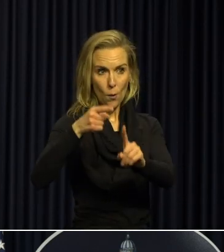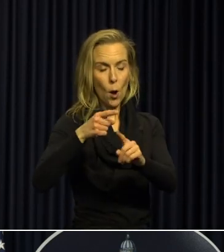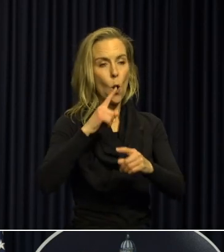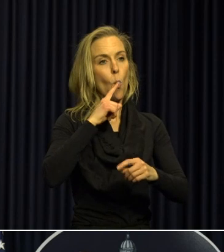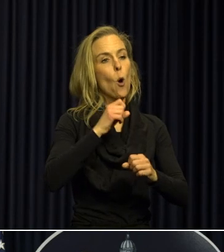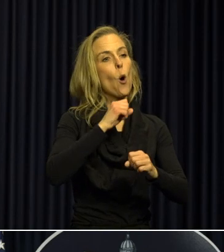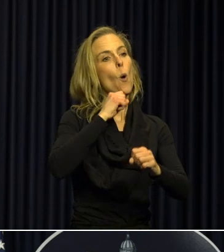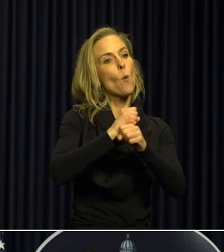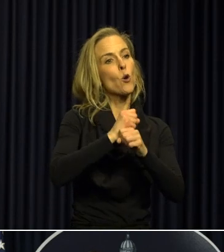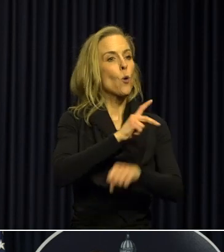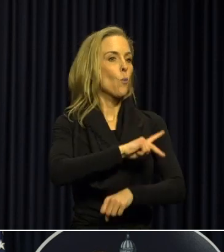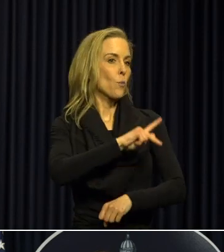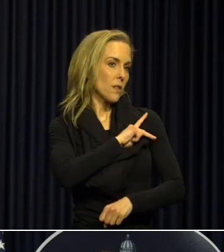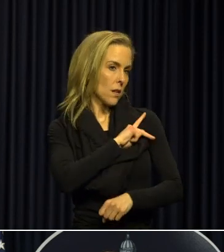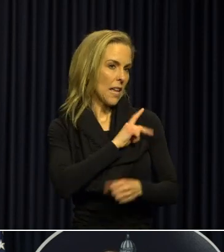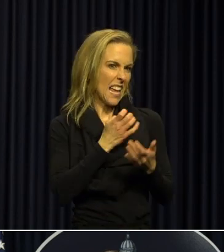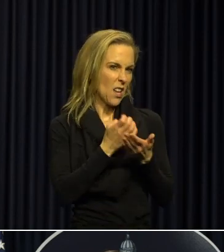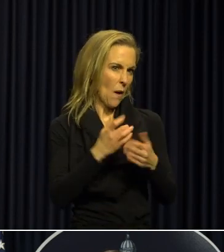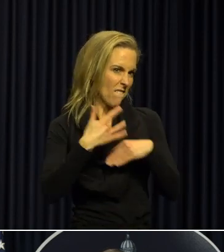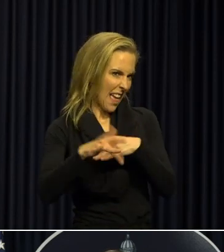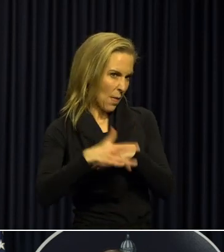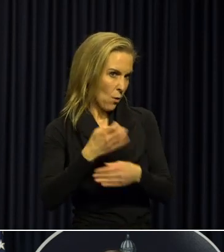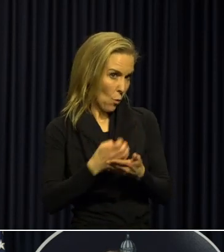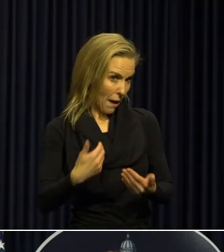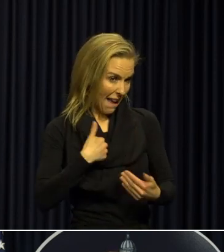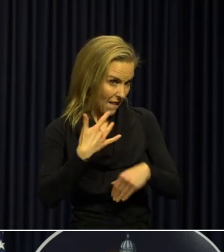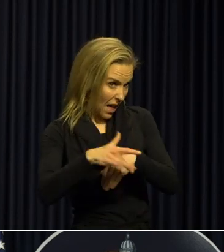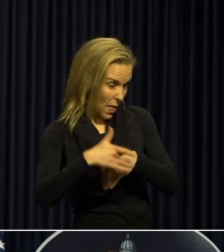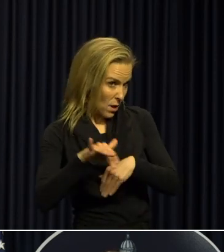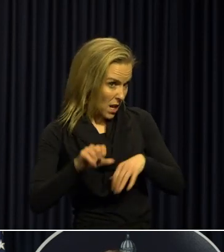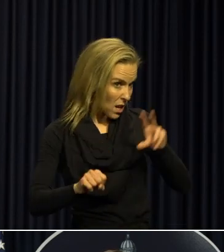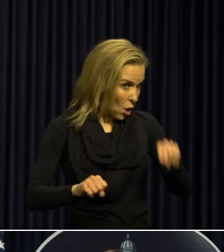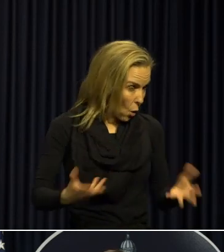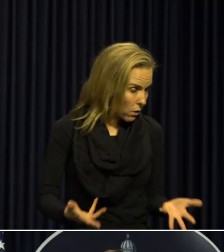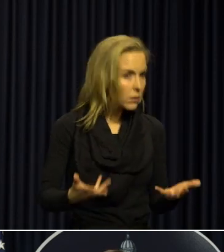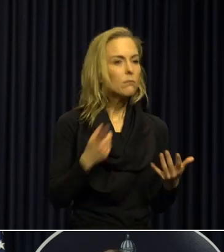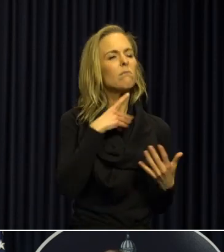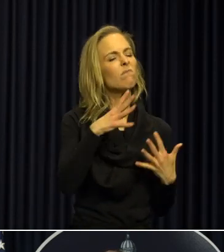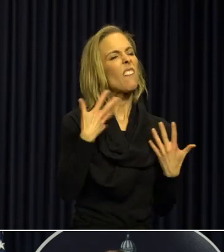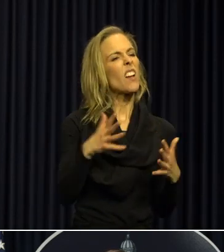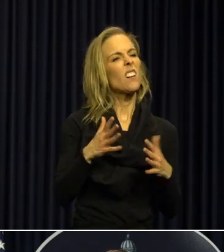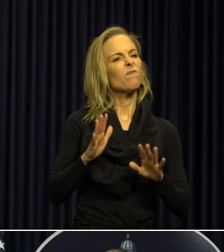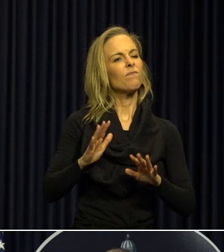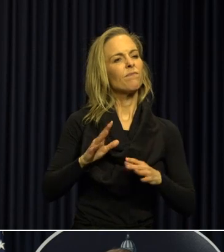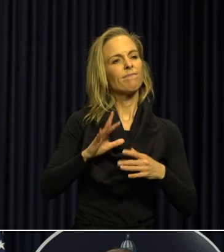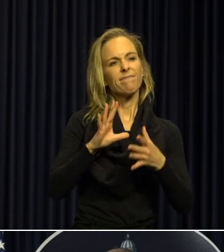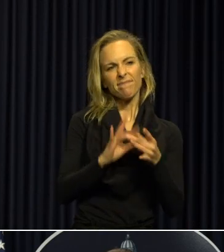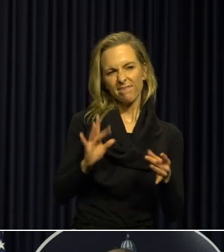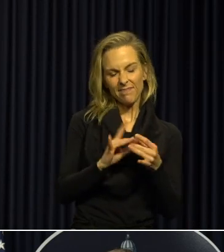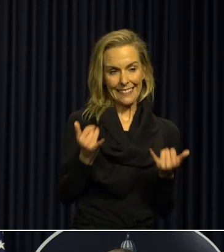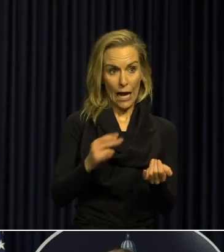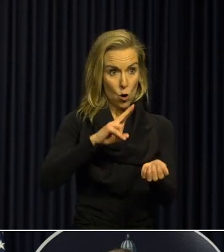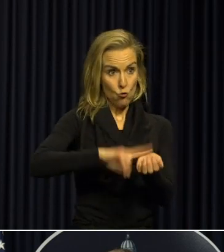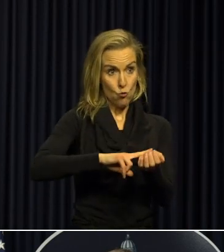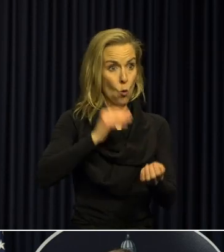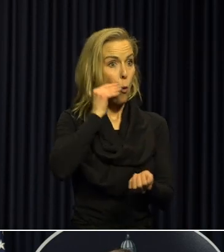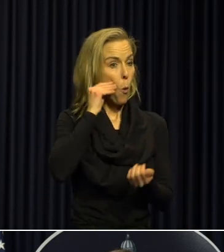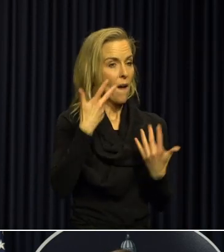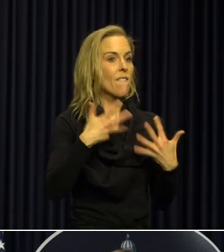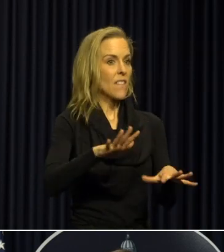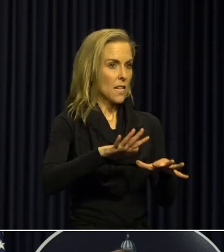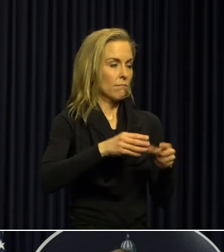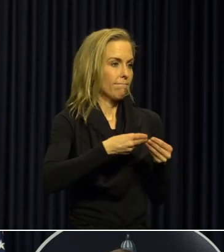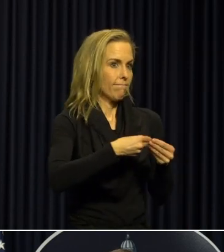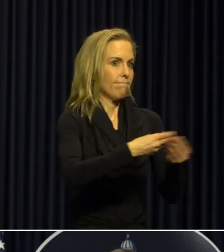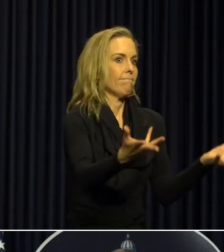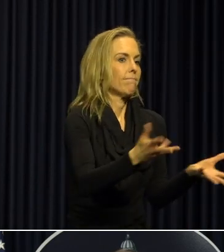And I showed you what we had in the state, and we continue to do better, though we are now sending it out, especially to nursing homes and